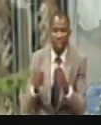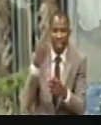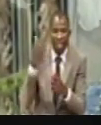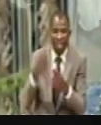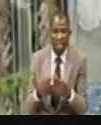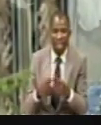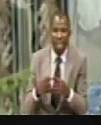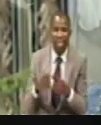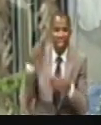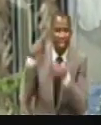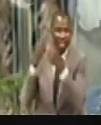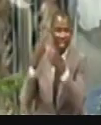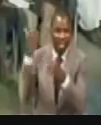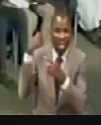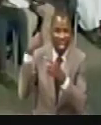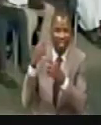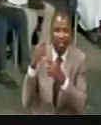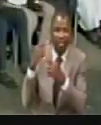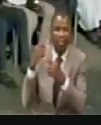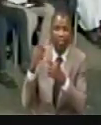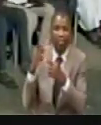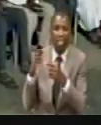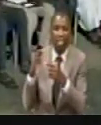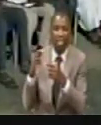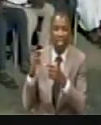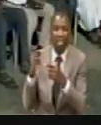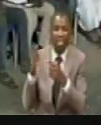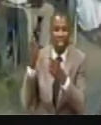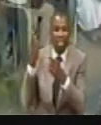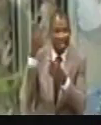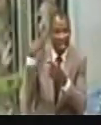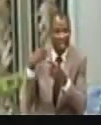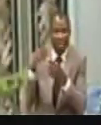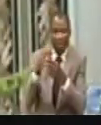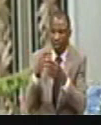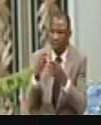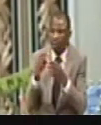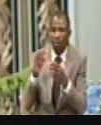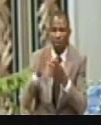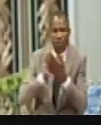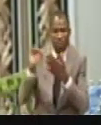For seven months. And yesterday night, I also received a touch on my ear. Since